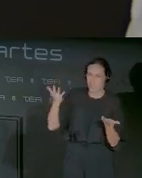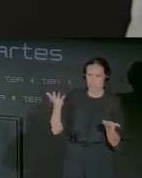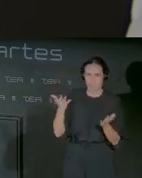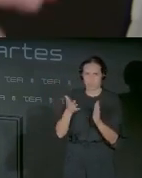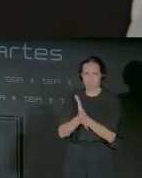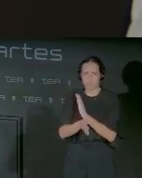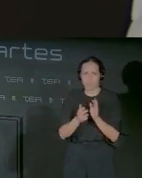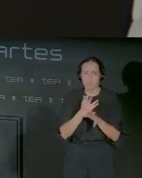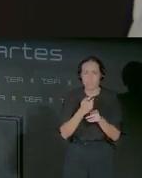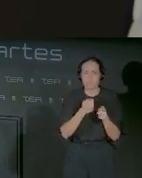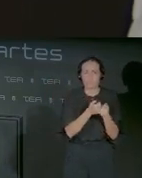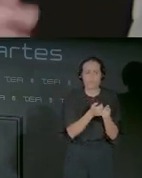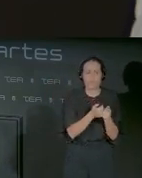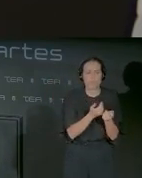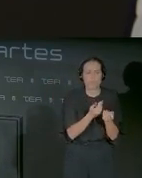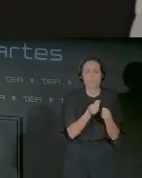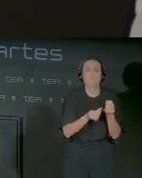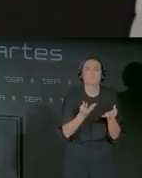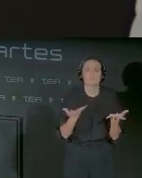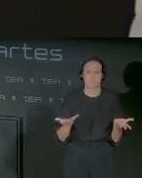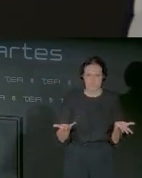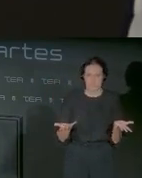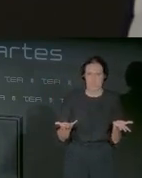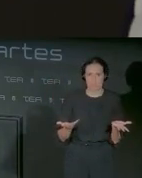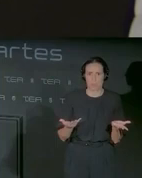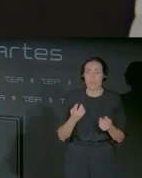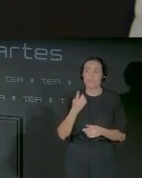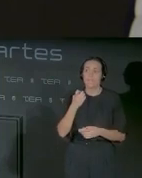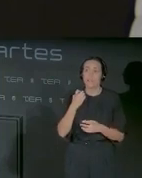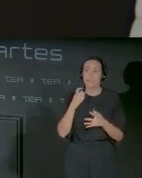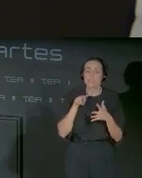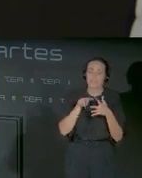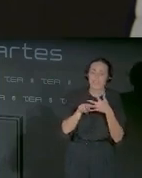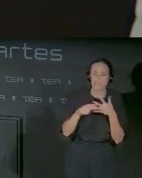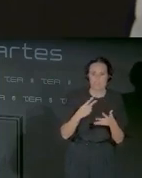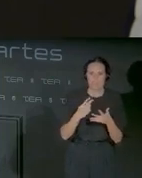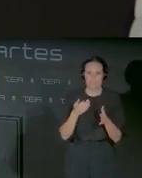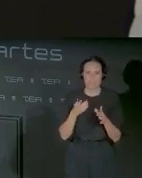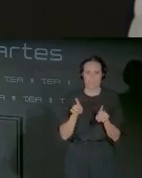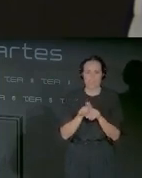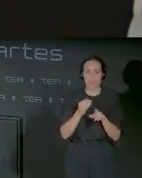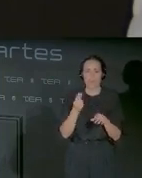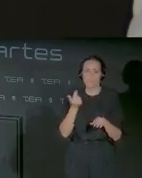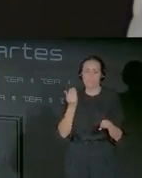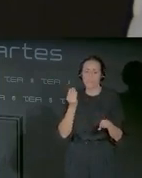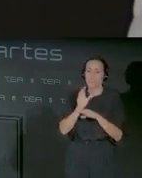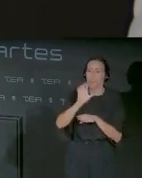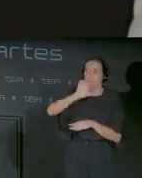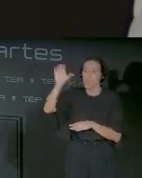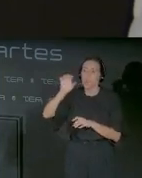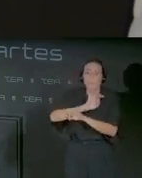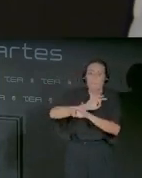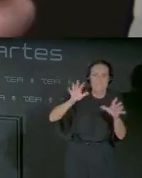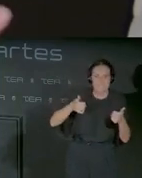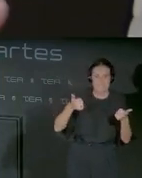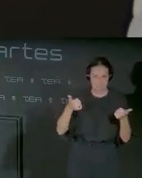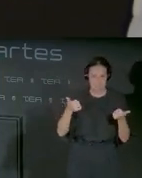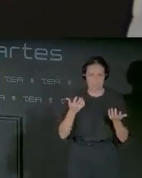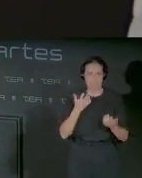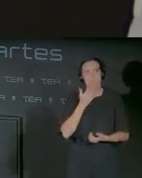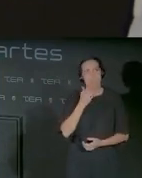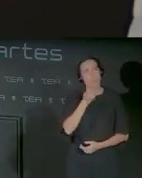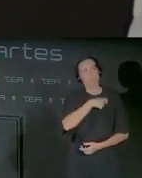a bit transparency around public funding in Europe. At national level, I try to give you some ideas at European level and